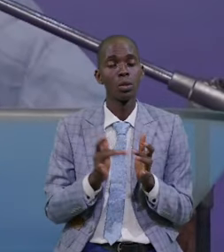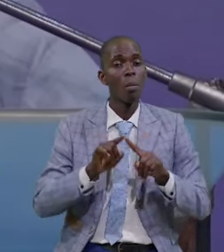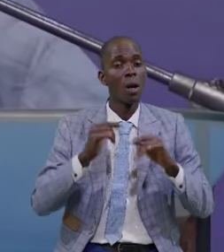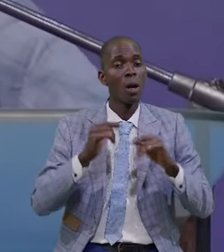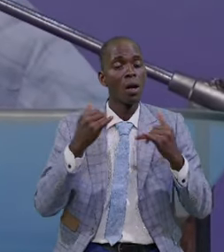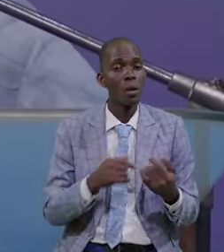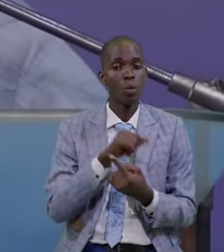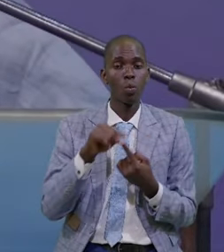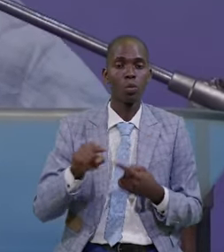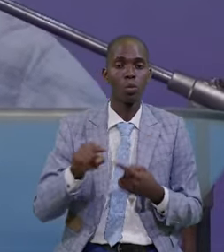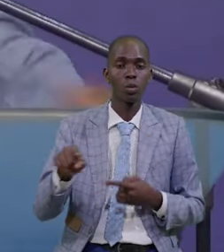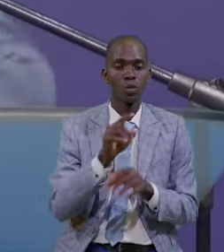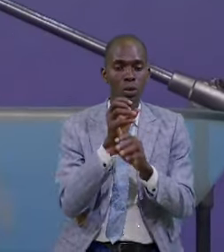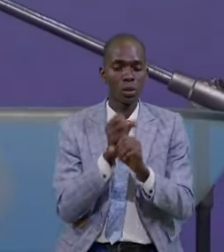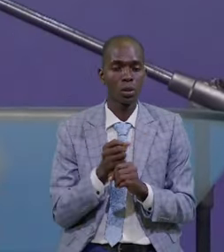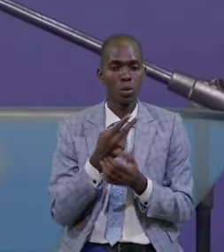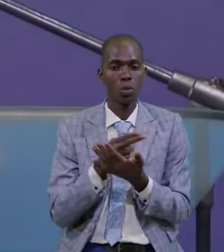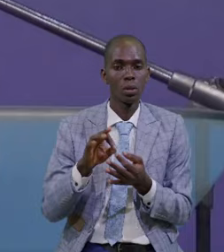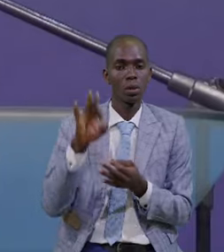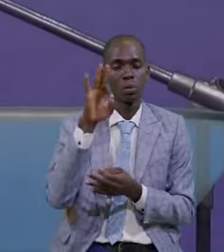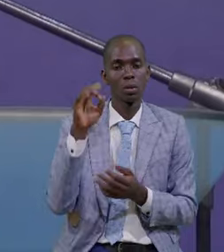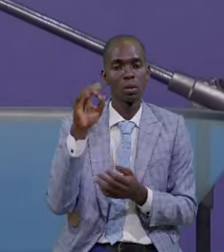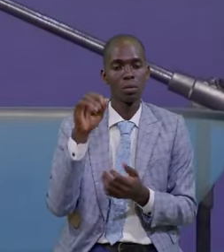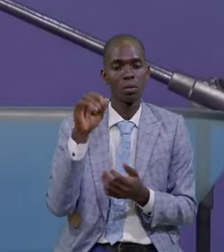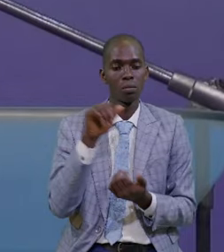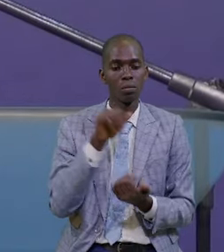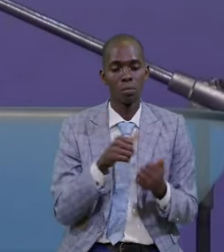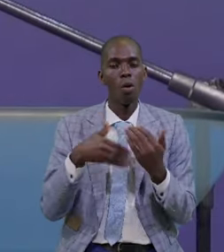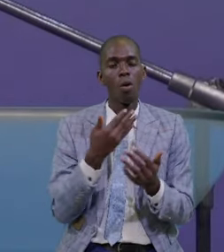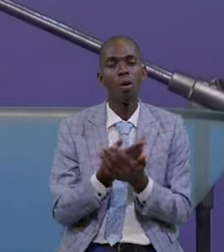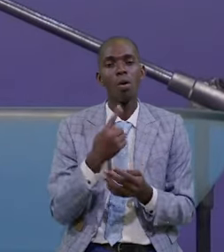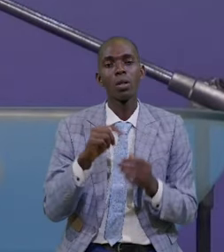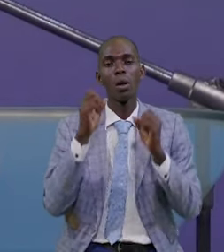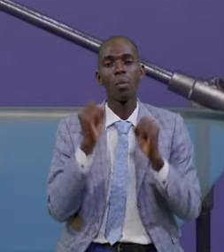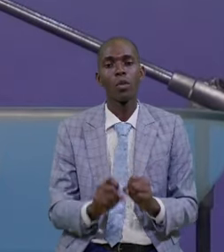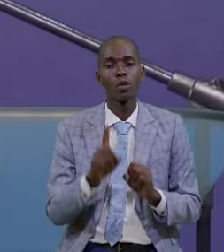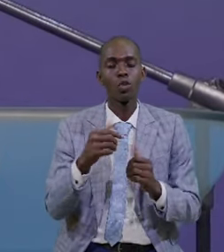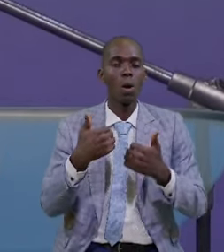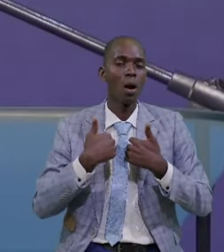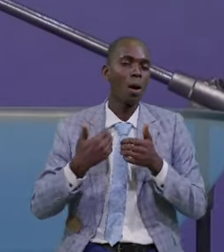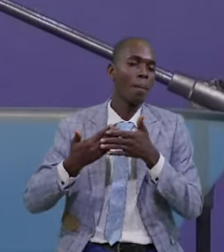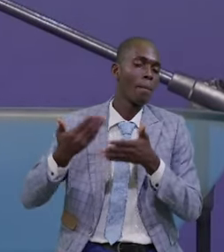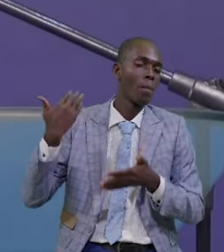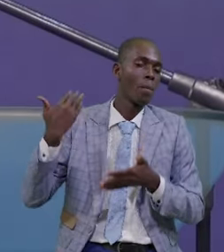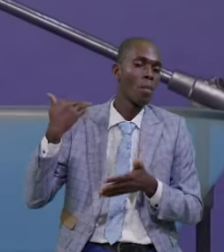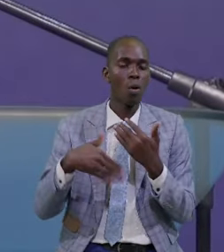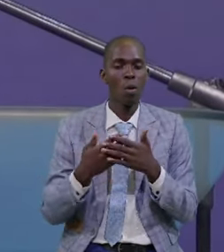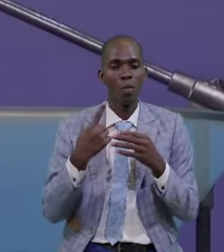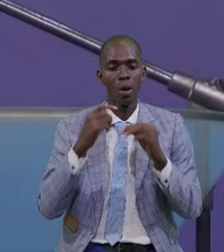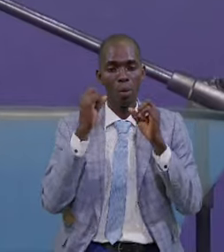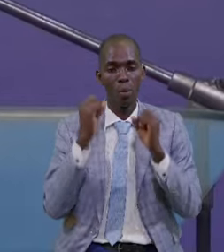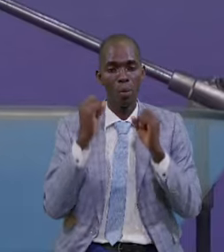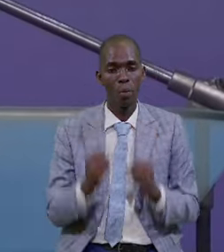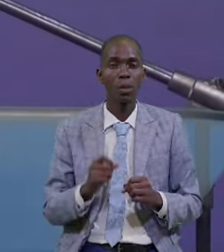Holy Ghost baptism, all the power you had before, all the power he had